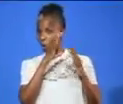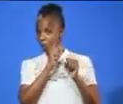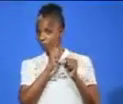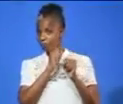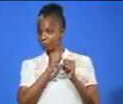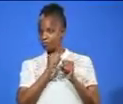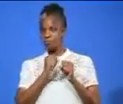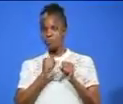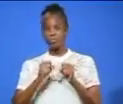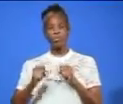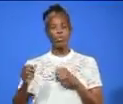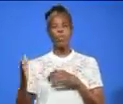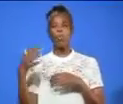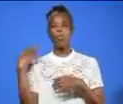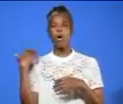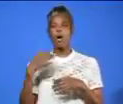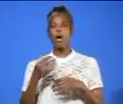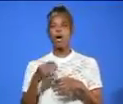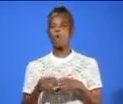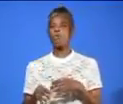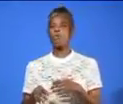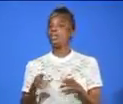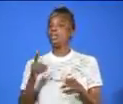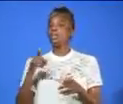last thread of